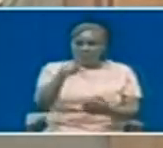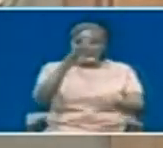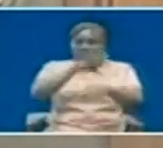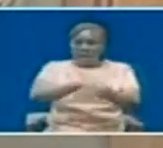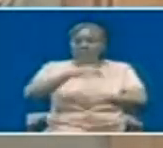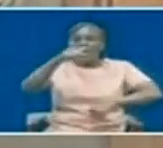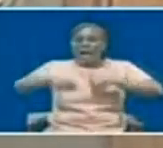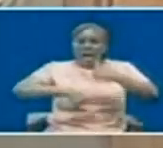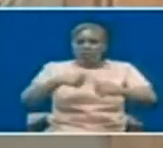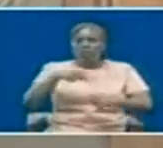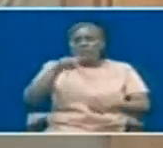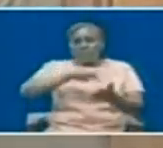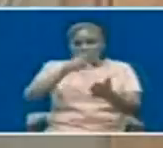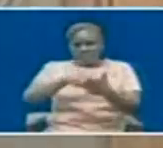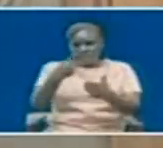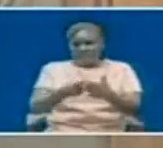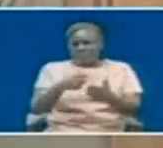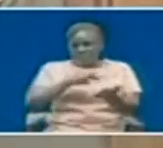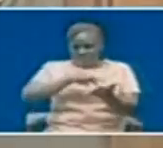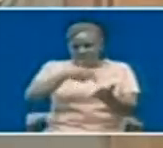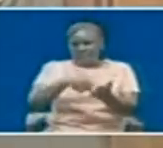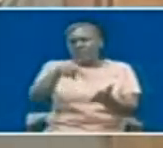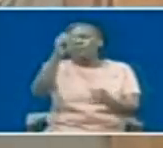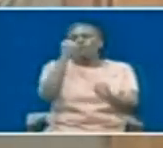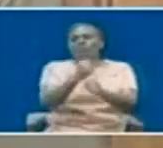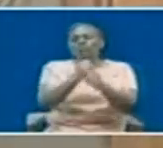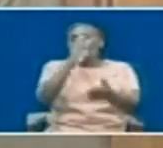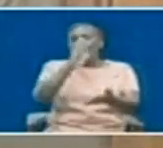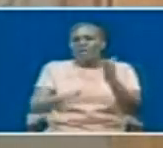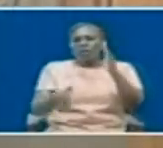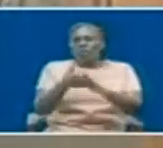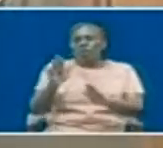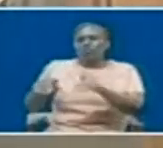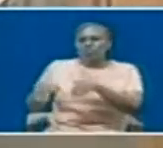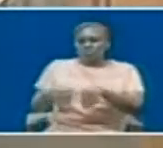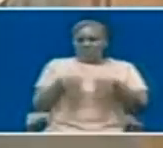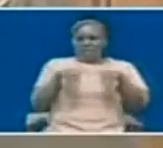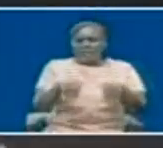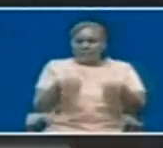necessary action, then they will do it without any necessary delay.